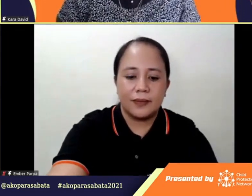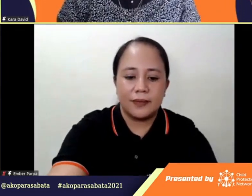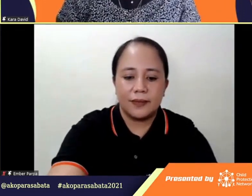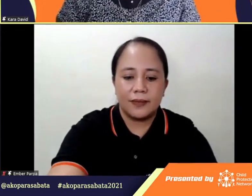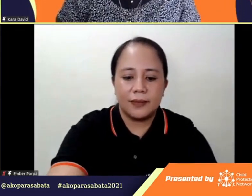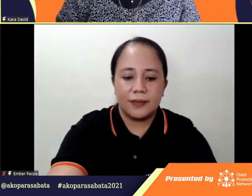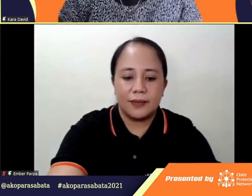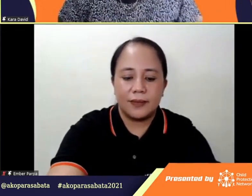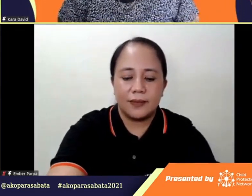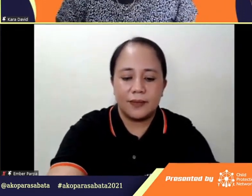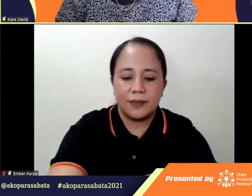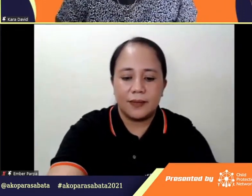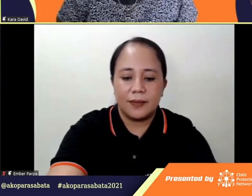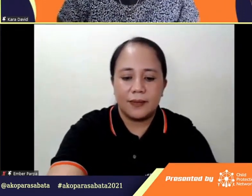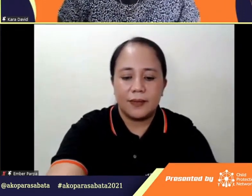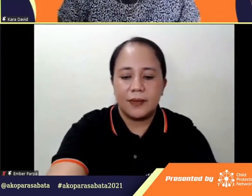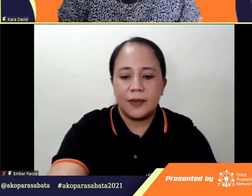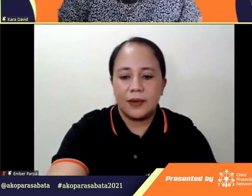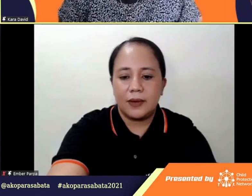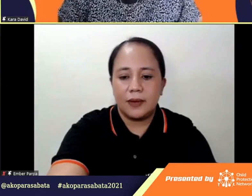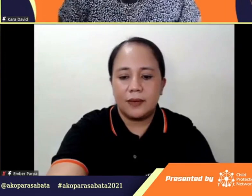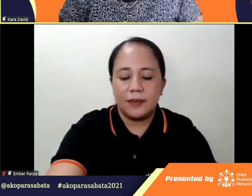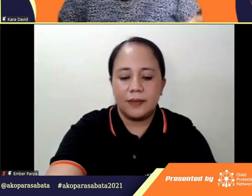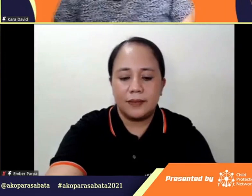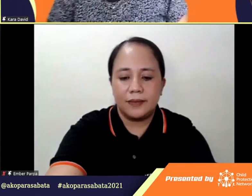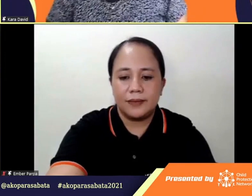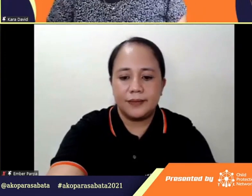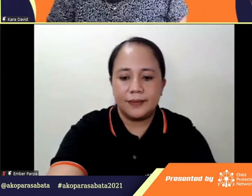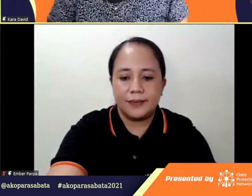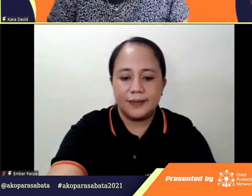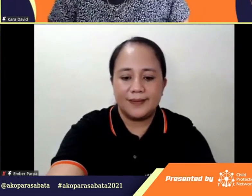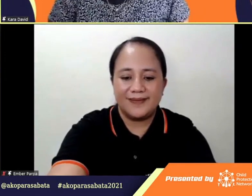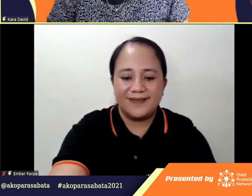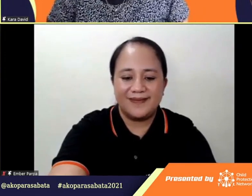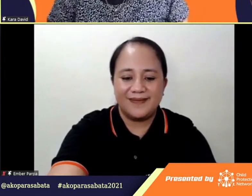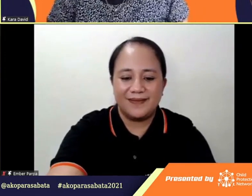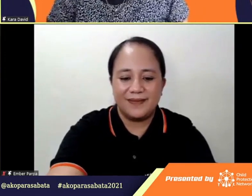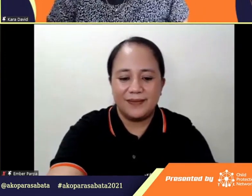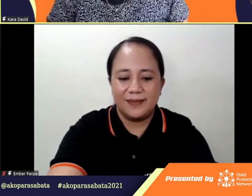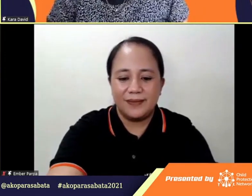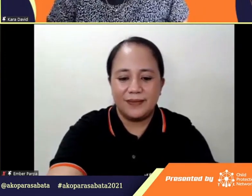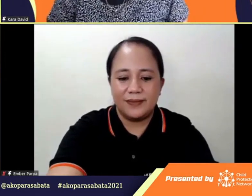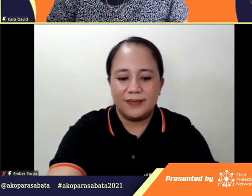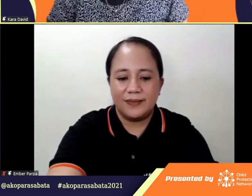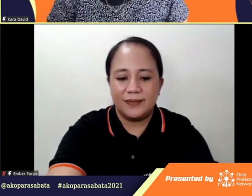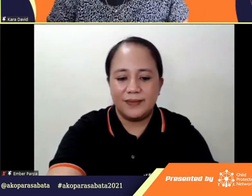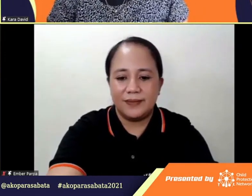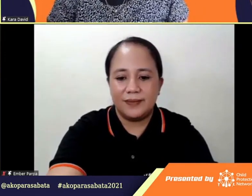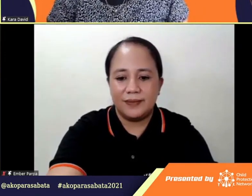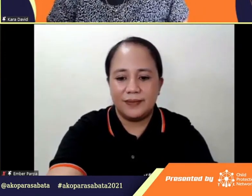experts, anong pwede natin gawin para hindi na sila umabot dun sa mga thoughts na ganito?